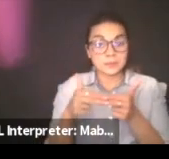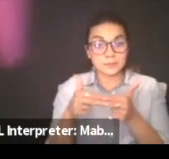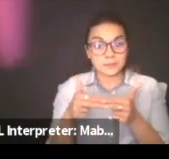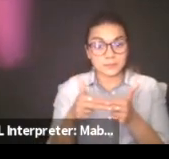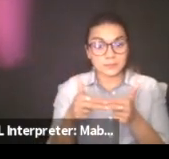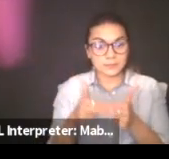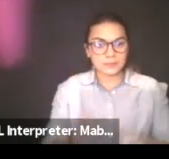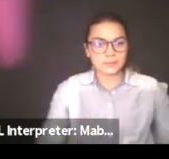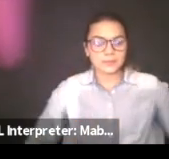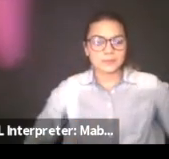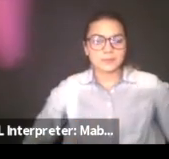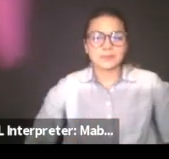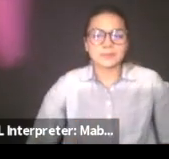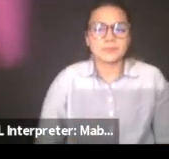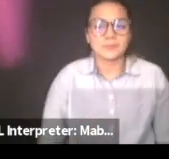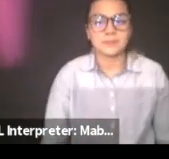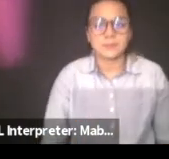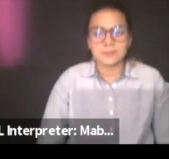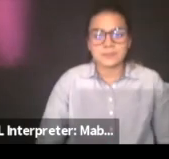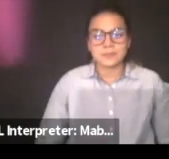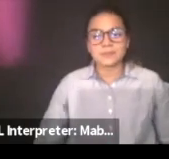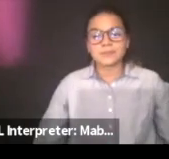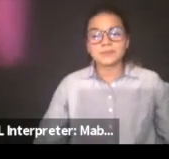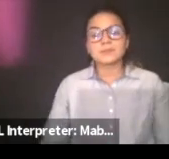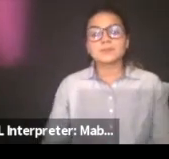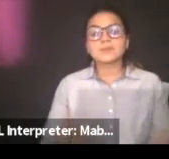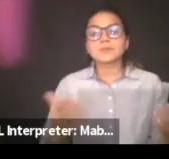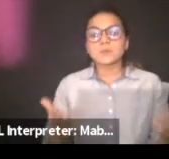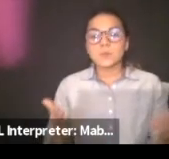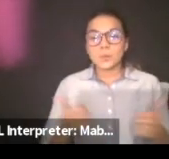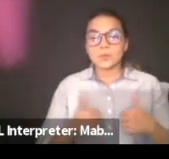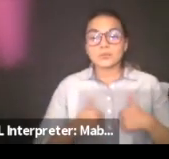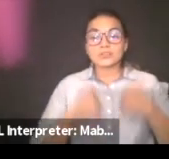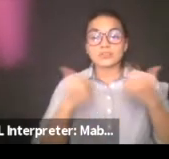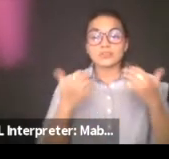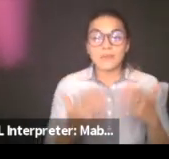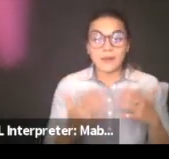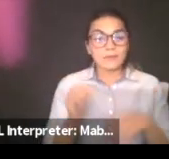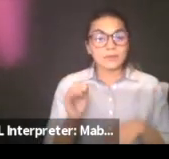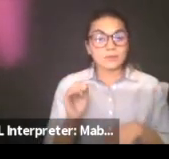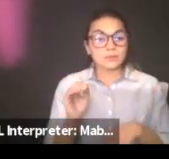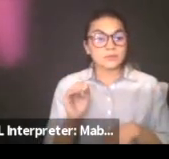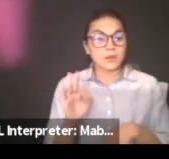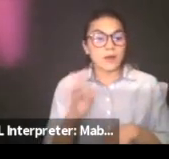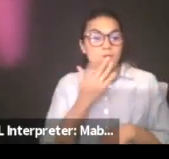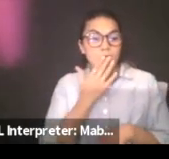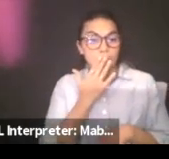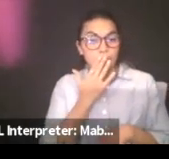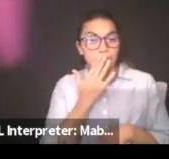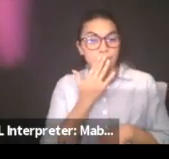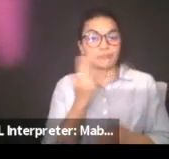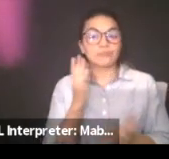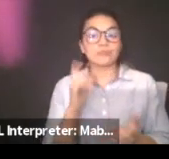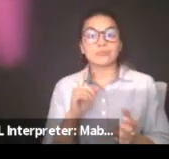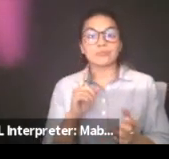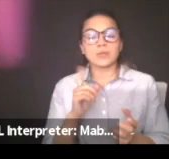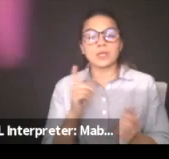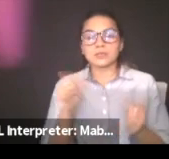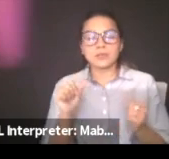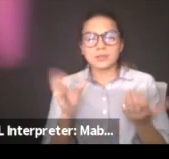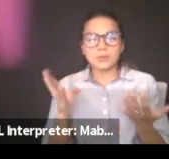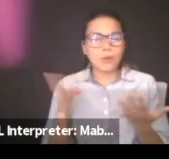Thank you. And so survivors of color in these spaces are really navigating just a complex